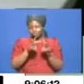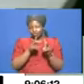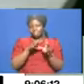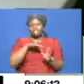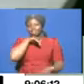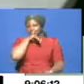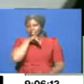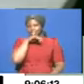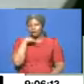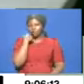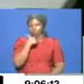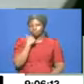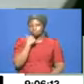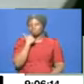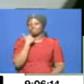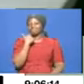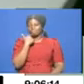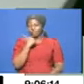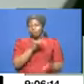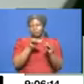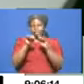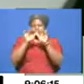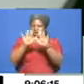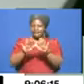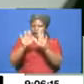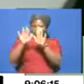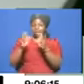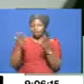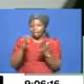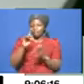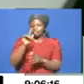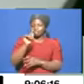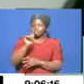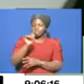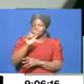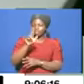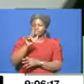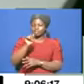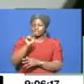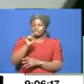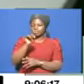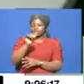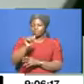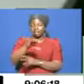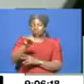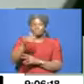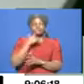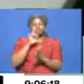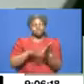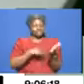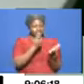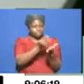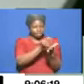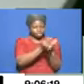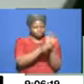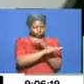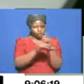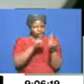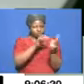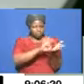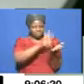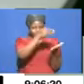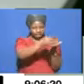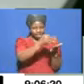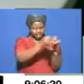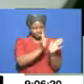his Azimio La Umoja campaign to Tranzoia County, said money being looted from public coffers is enough to